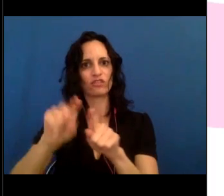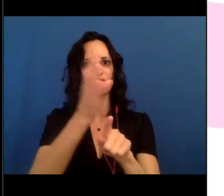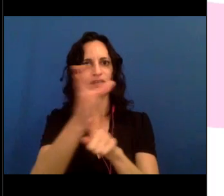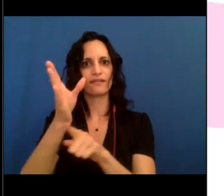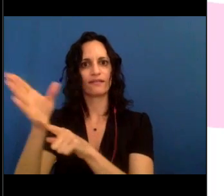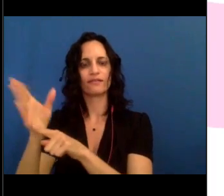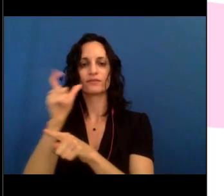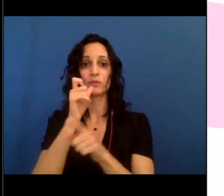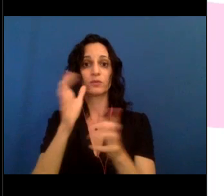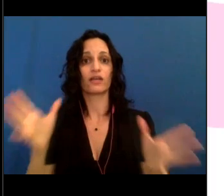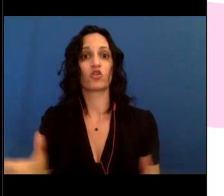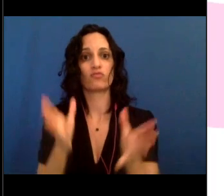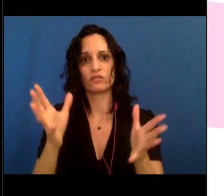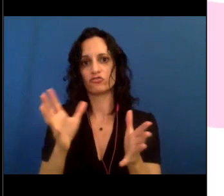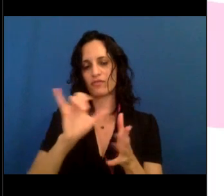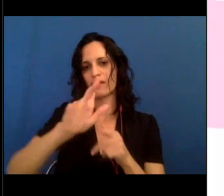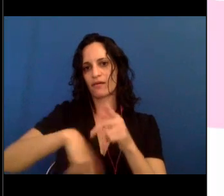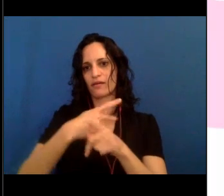work.